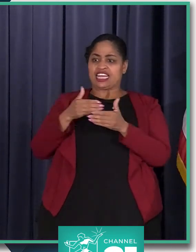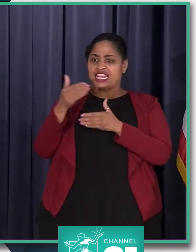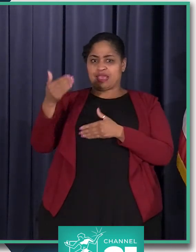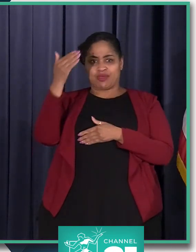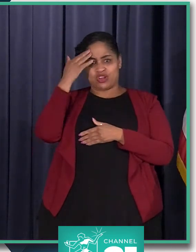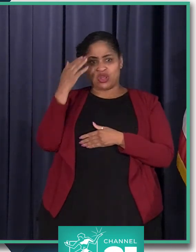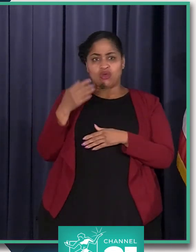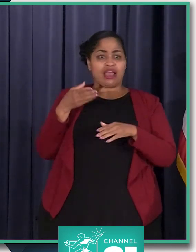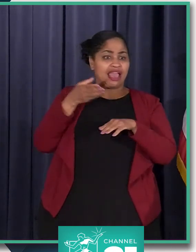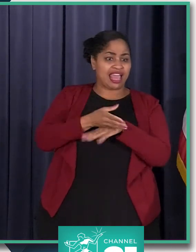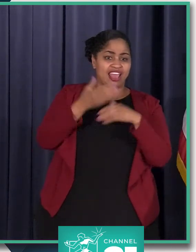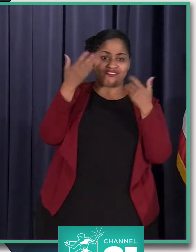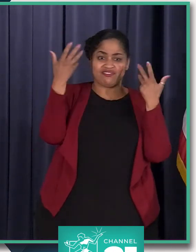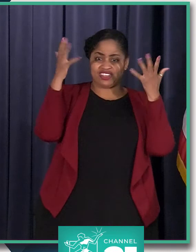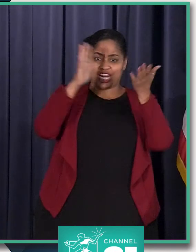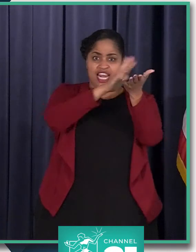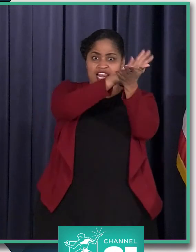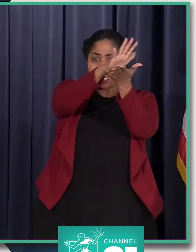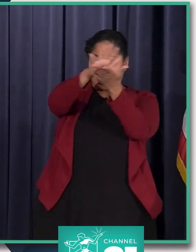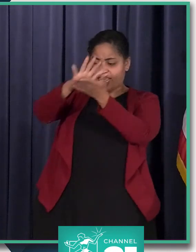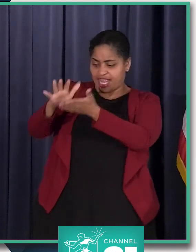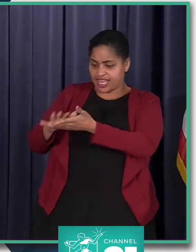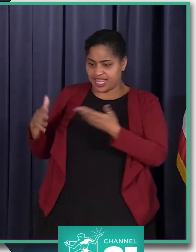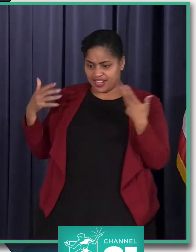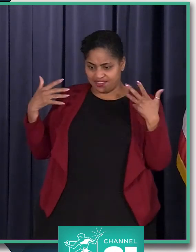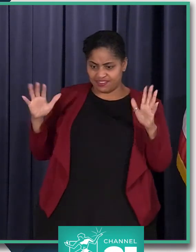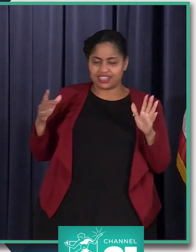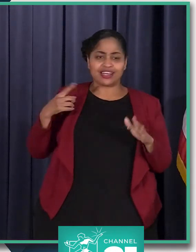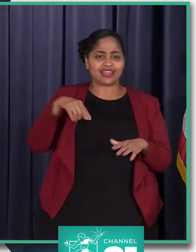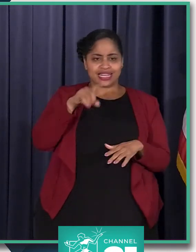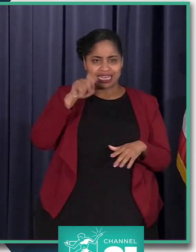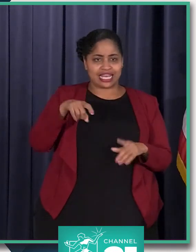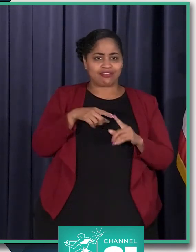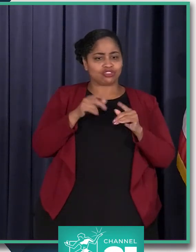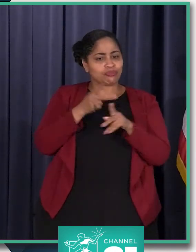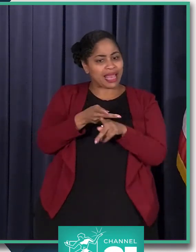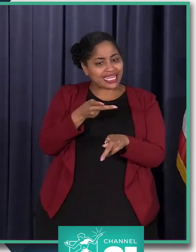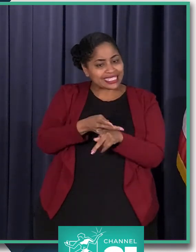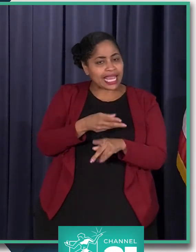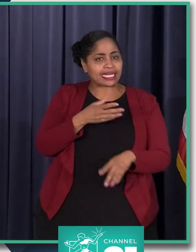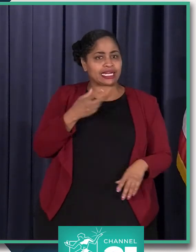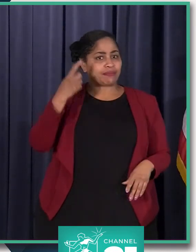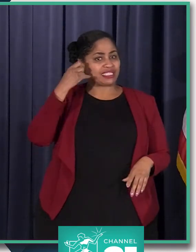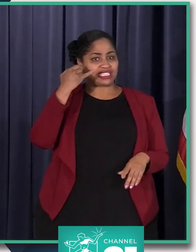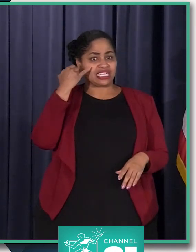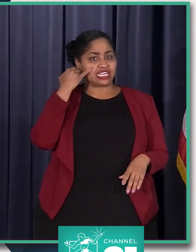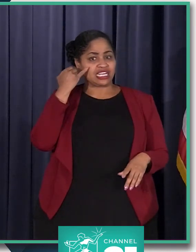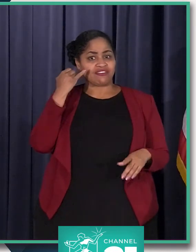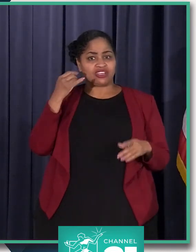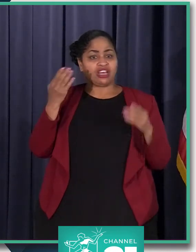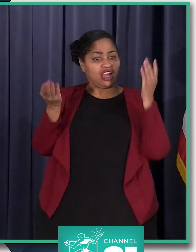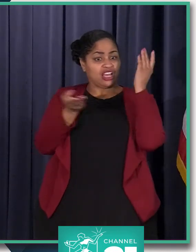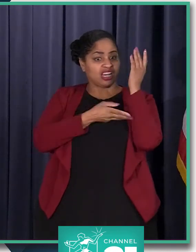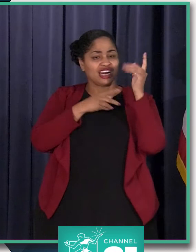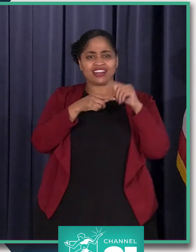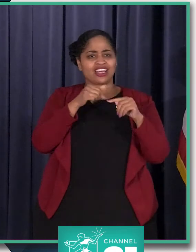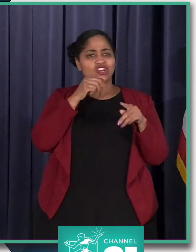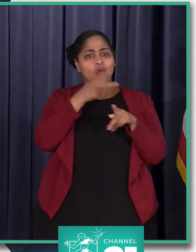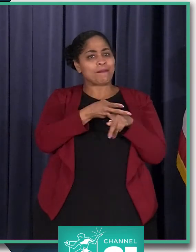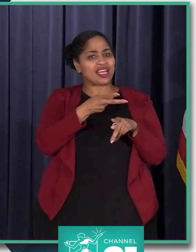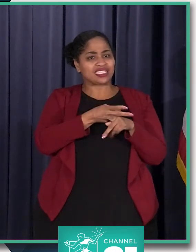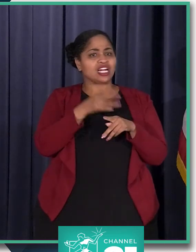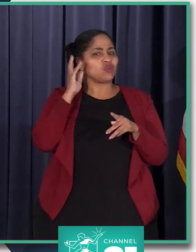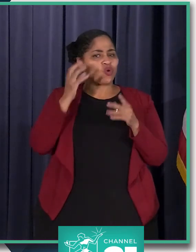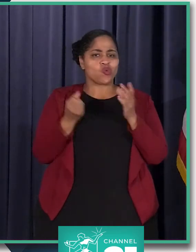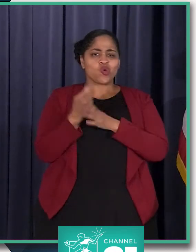know once everything is cleaned up or you clear it up, they have to maintain it, because if they cut it and then they don't maintain it, it's